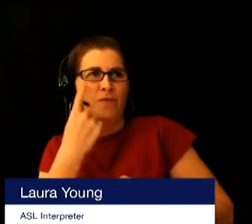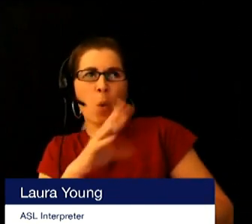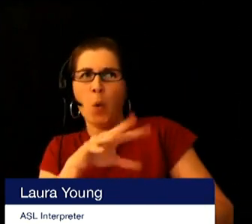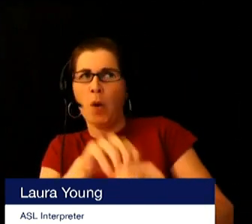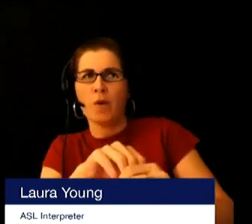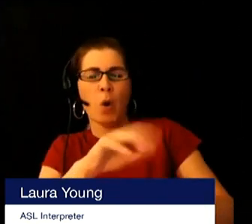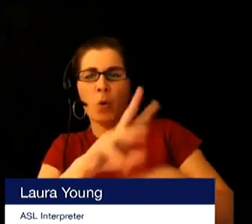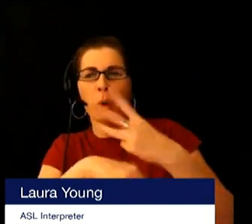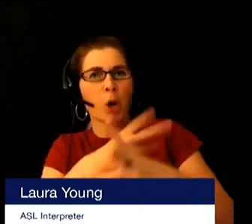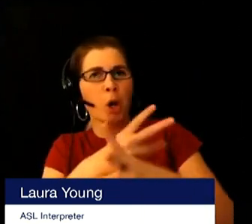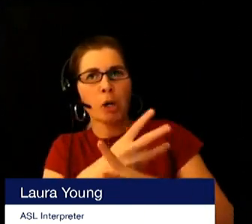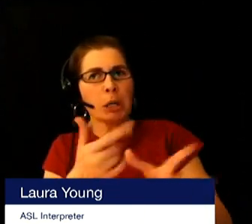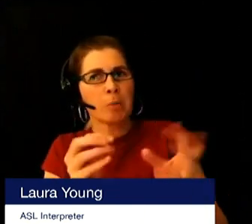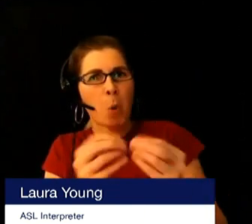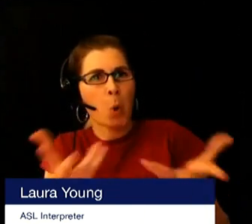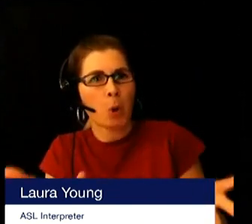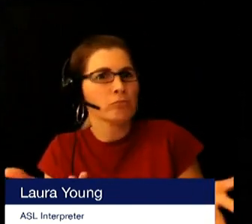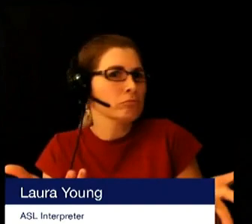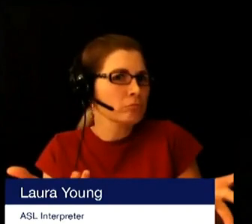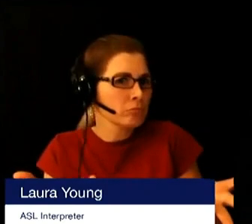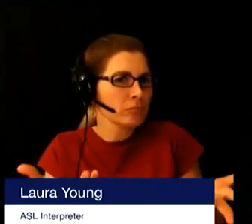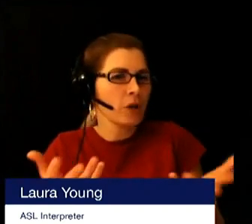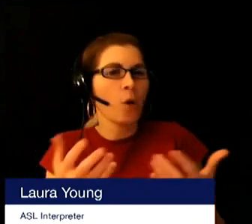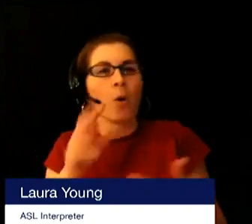their crime, and that they should receive clemency.